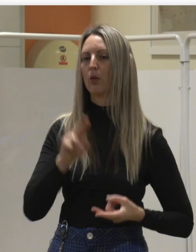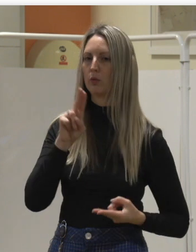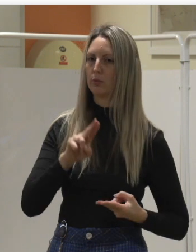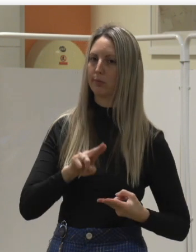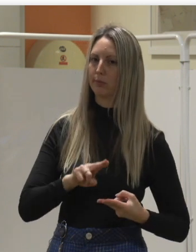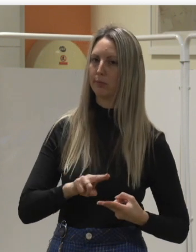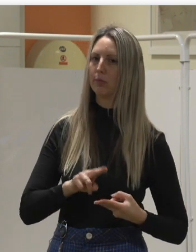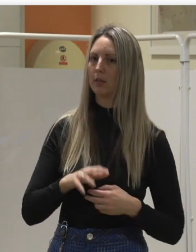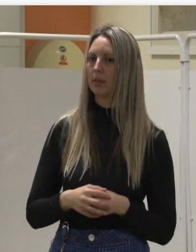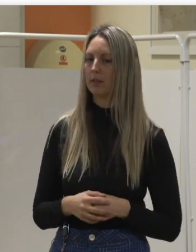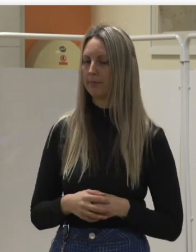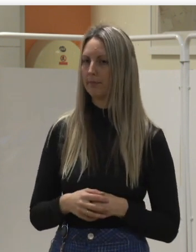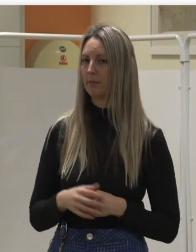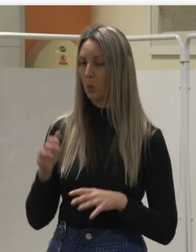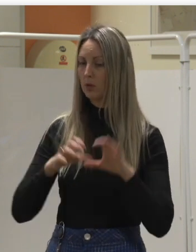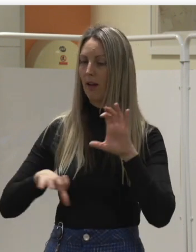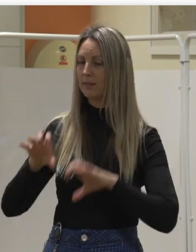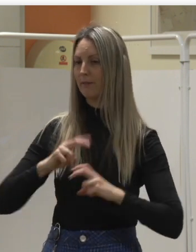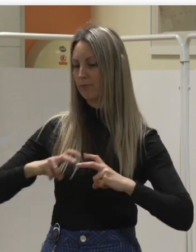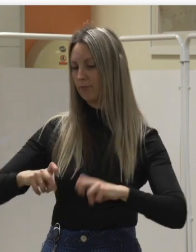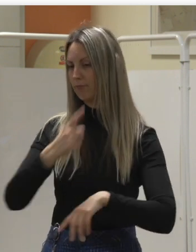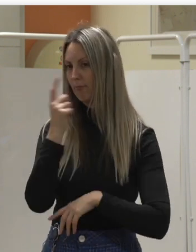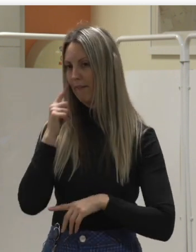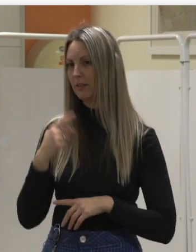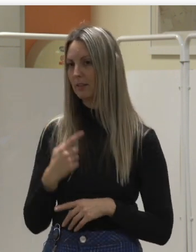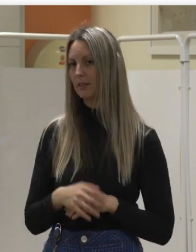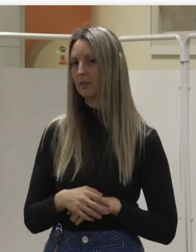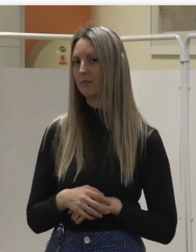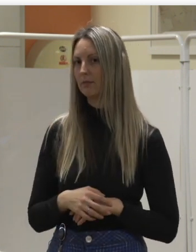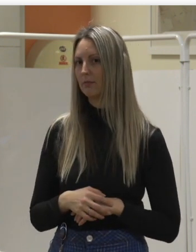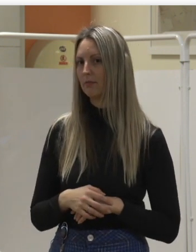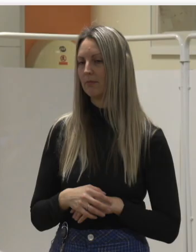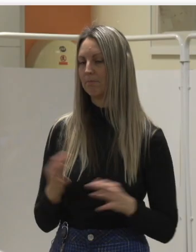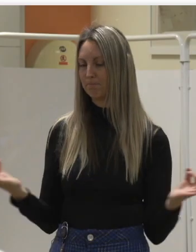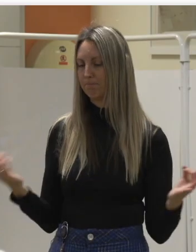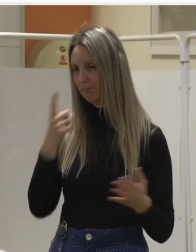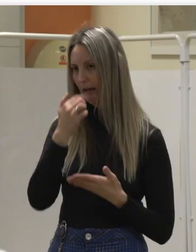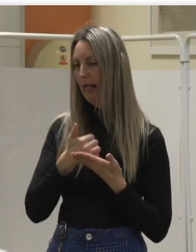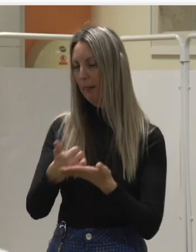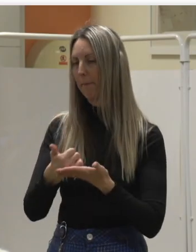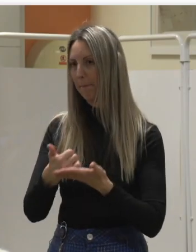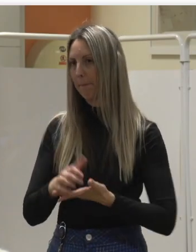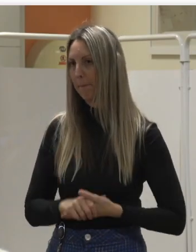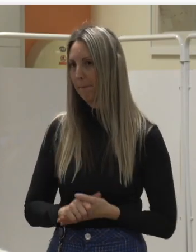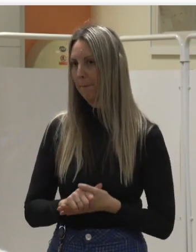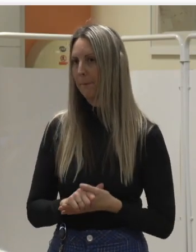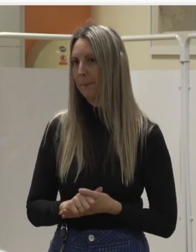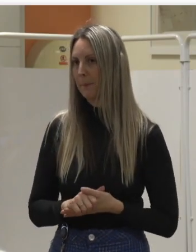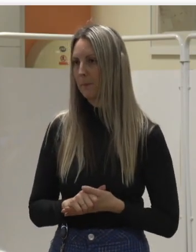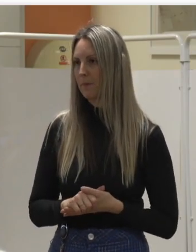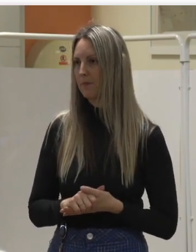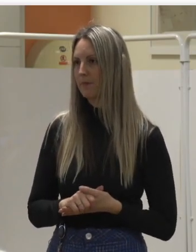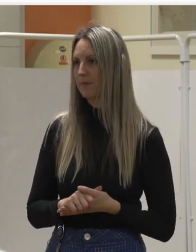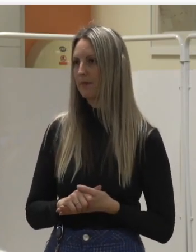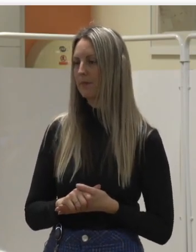So it does have scientific basis for that. So how do we know that? One, because there are newer imaging techniques